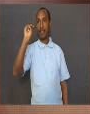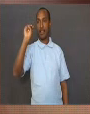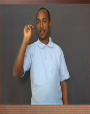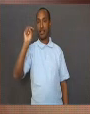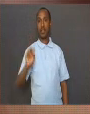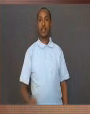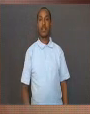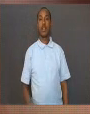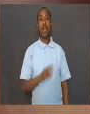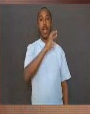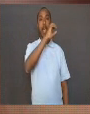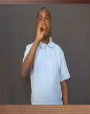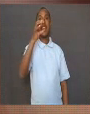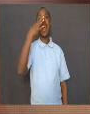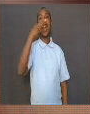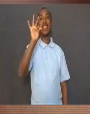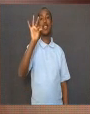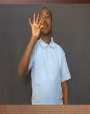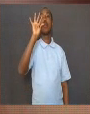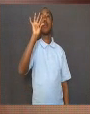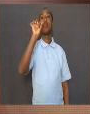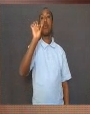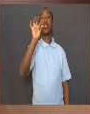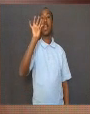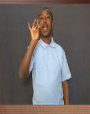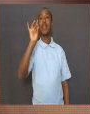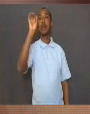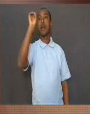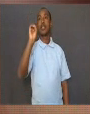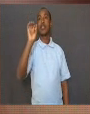80.2% zinc and